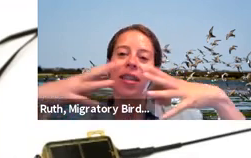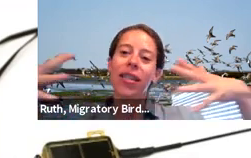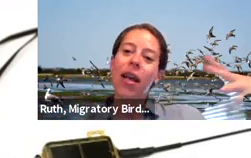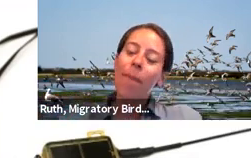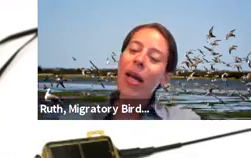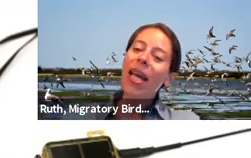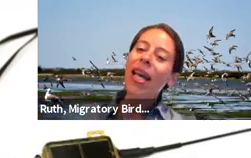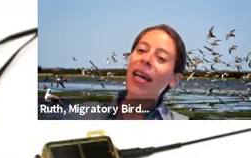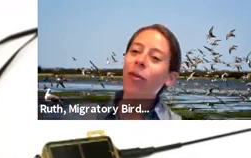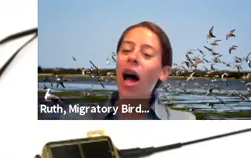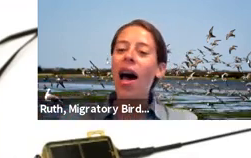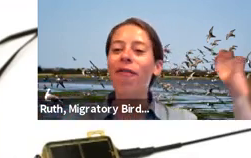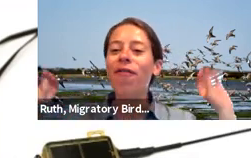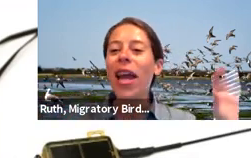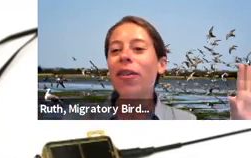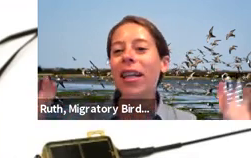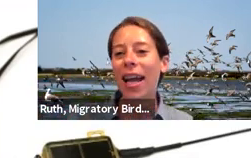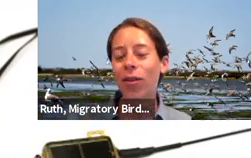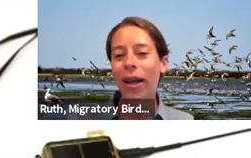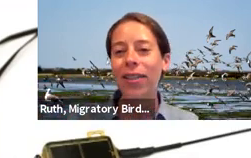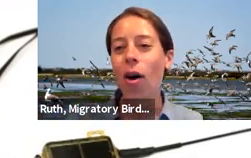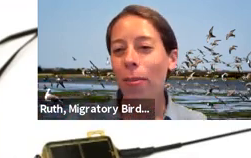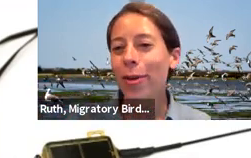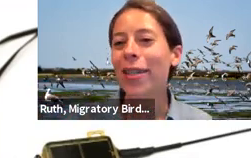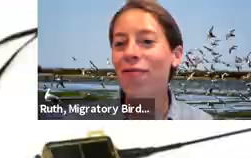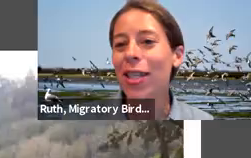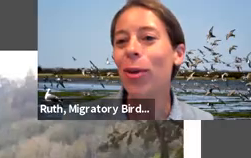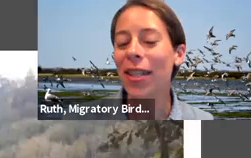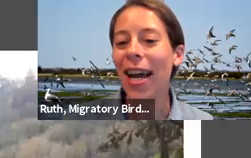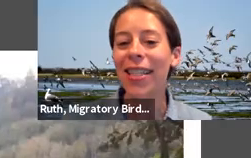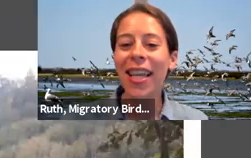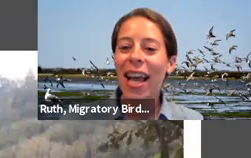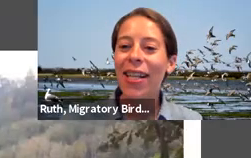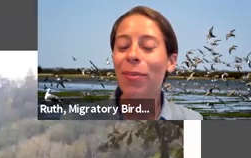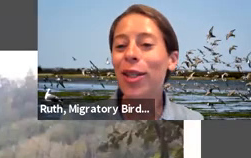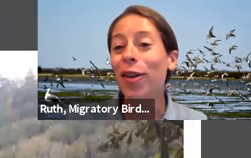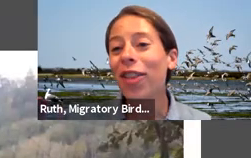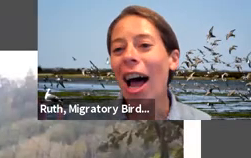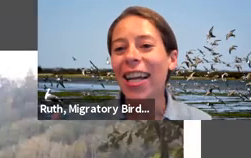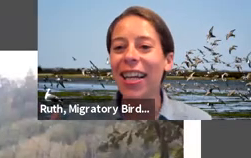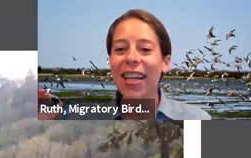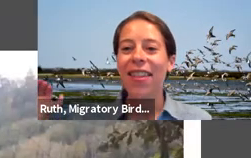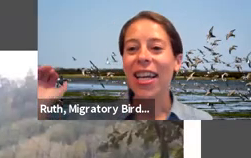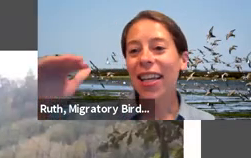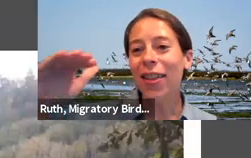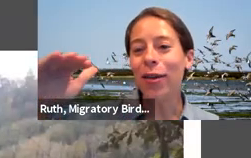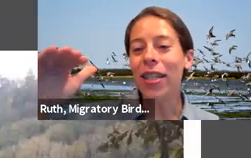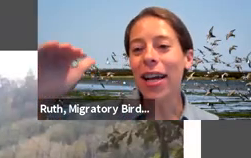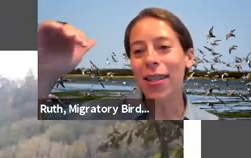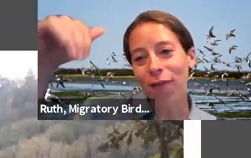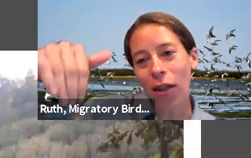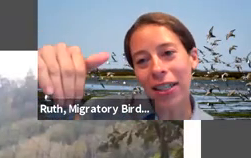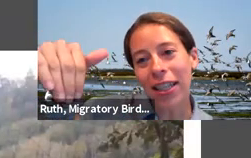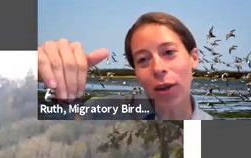nets, which are these big, very lightweight, almost invisible nets. And as birds are flying, they hit